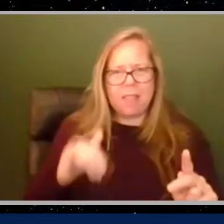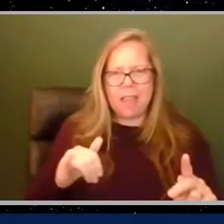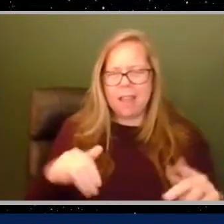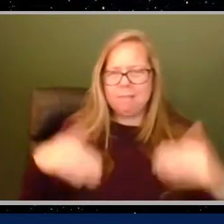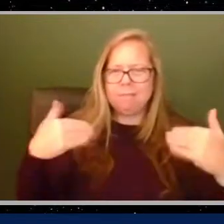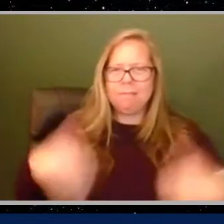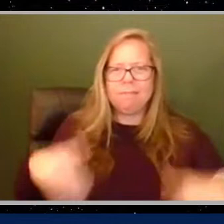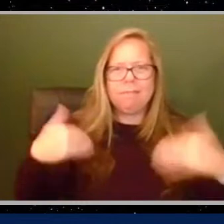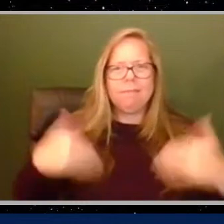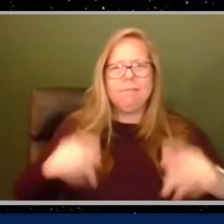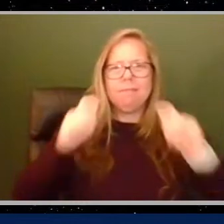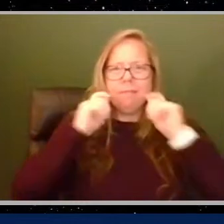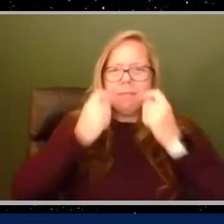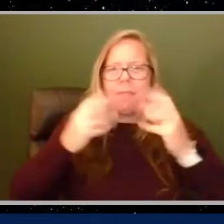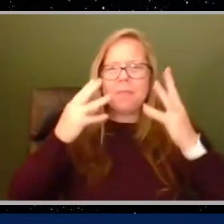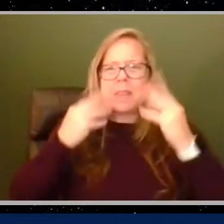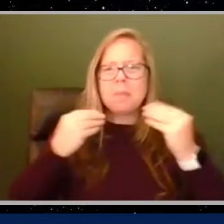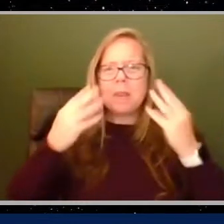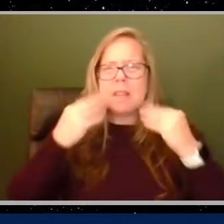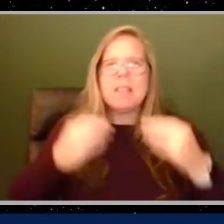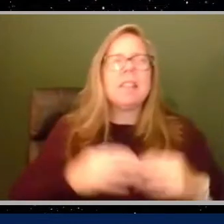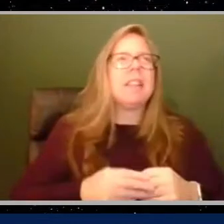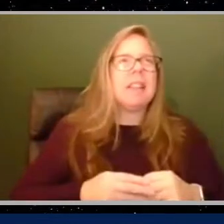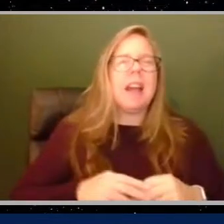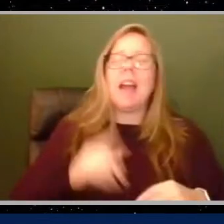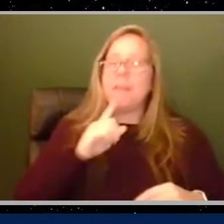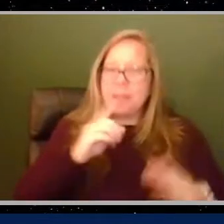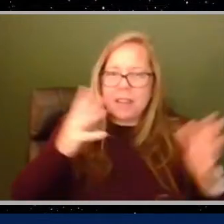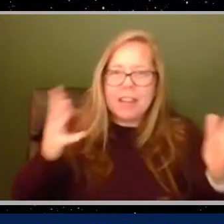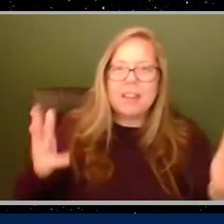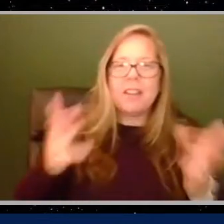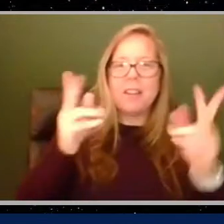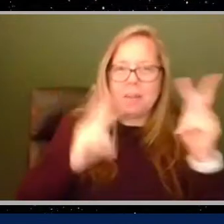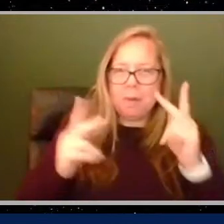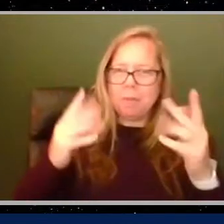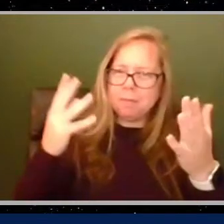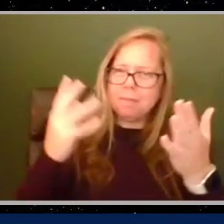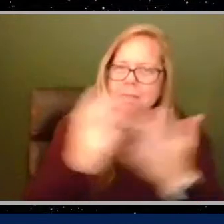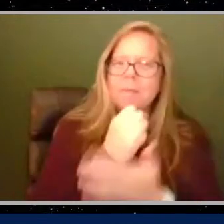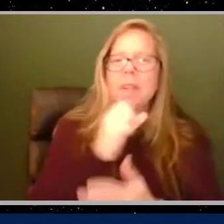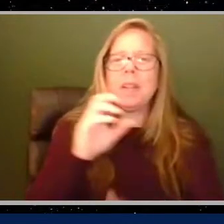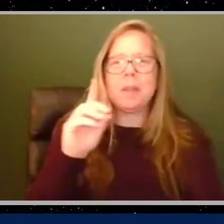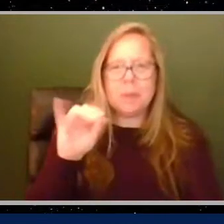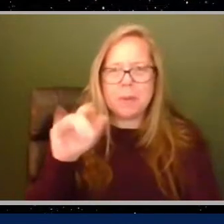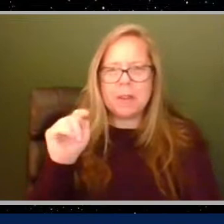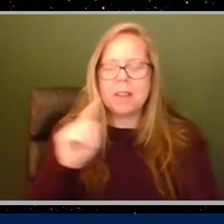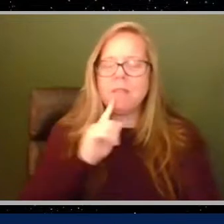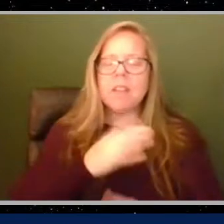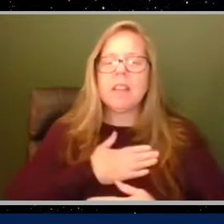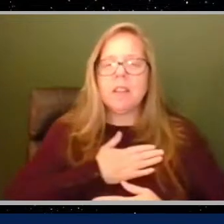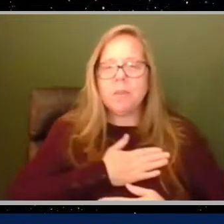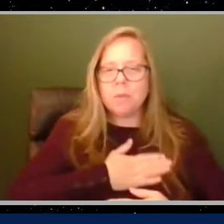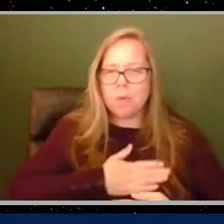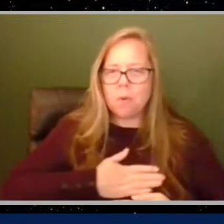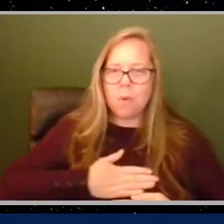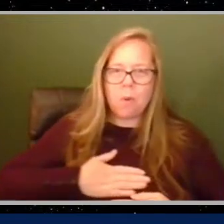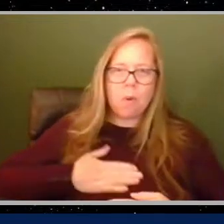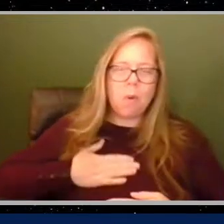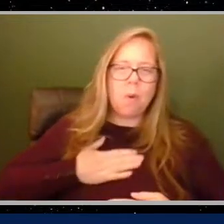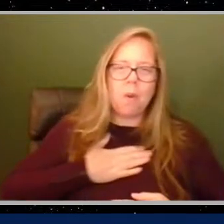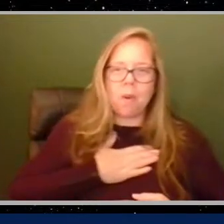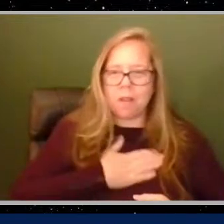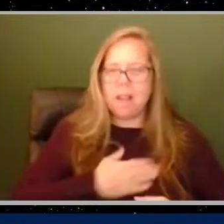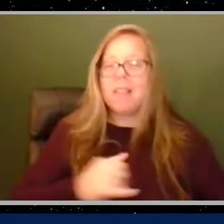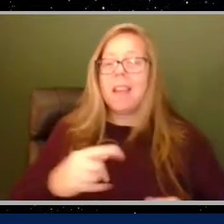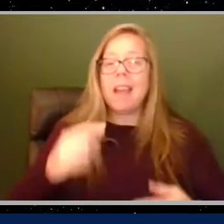it's so unique that I really encourage people to do it, to just take some time and soak it all in, because I honestly think that helps with your